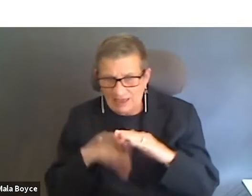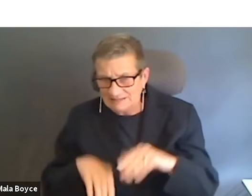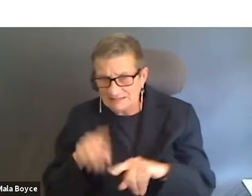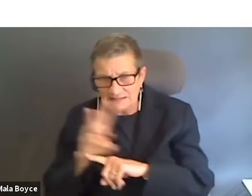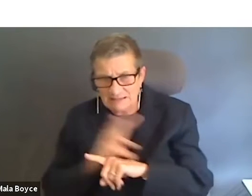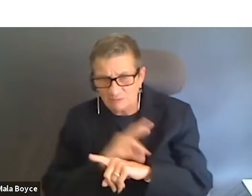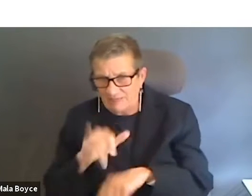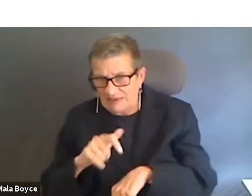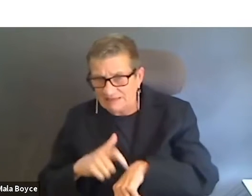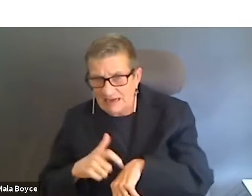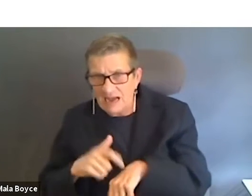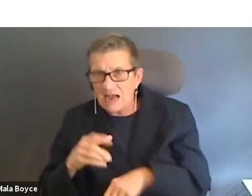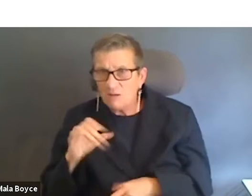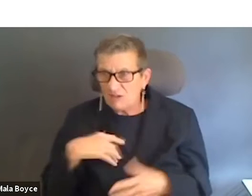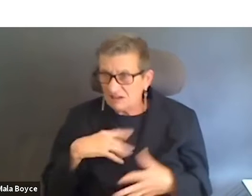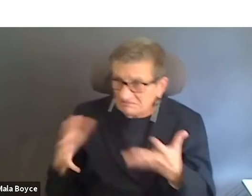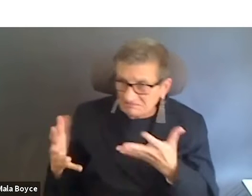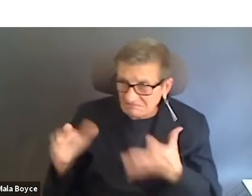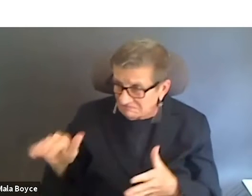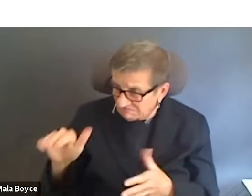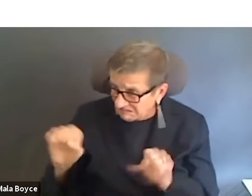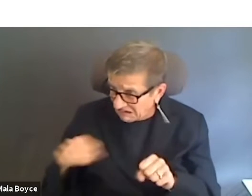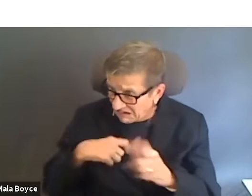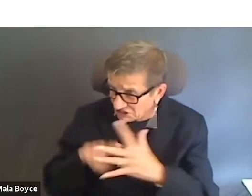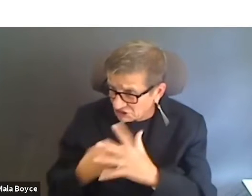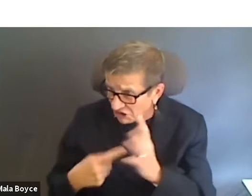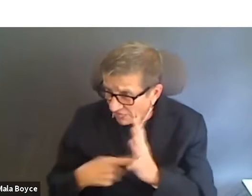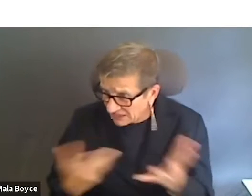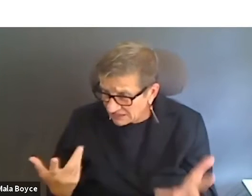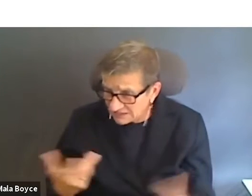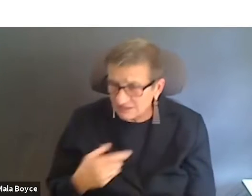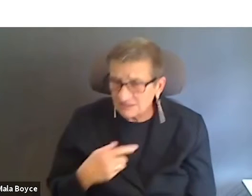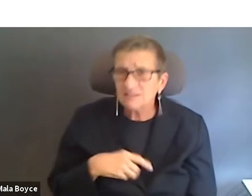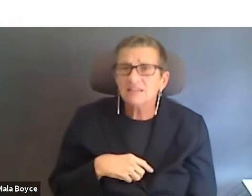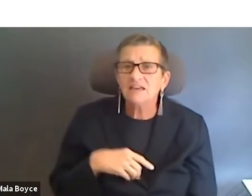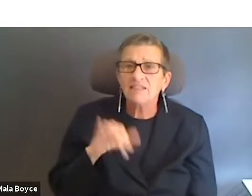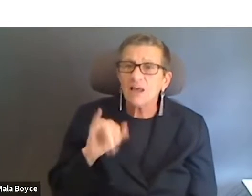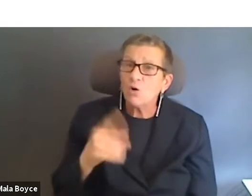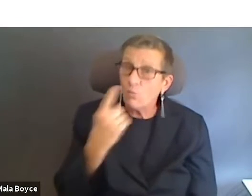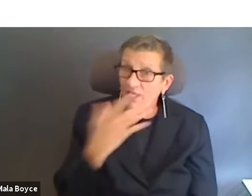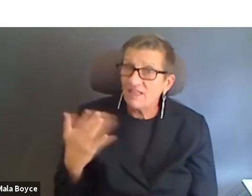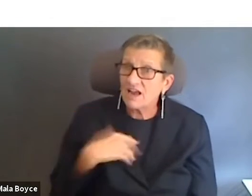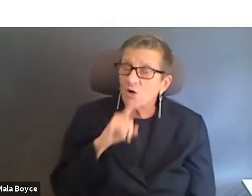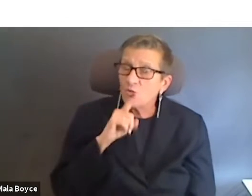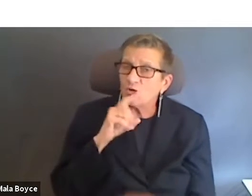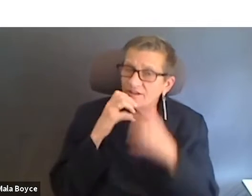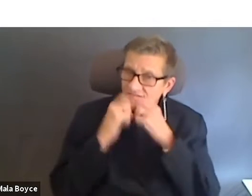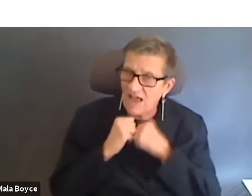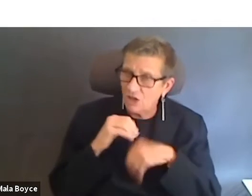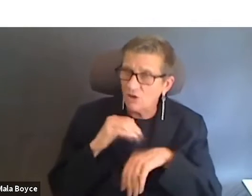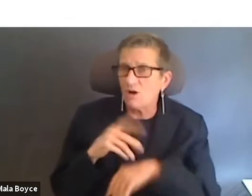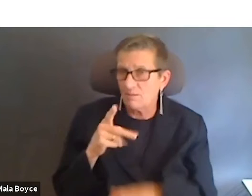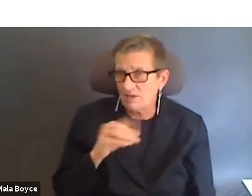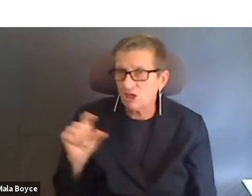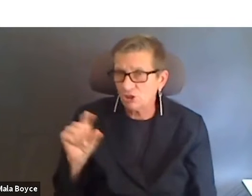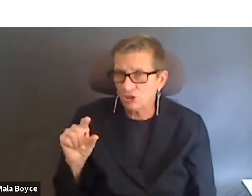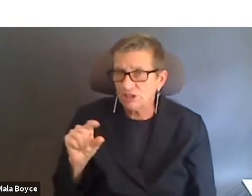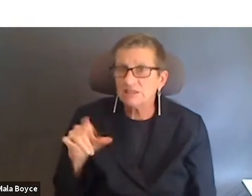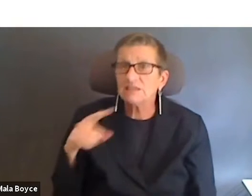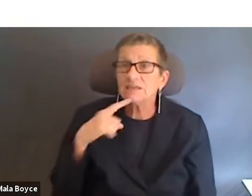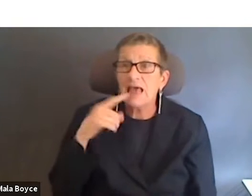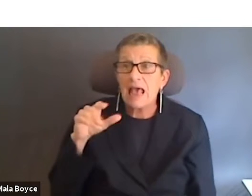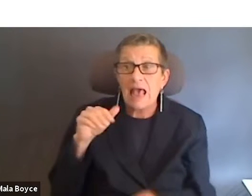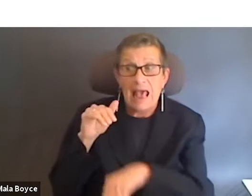Can I start that? And that was one thing that I really valued about P&G is, yes, at the moment, they